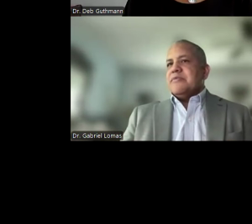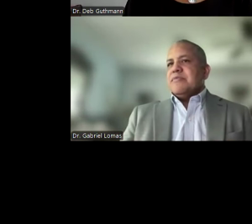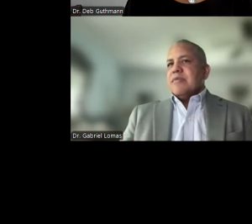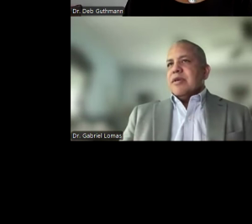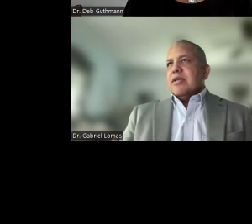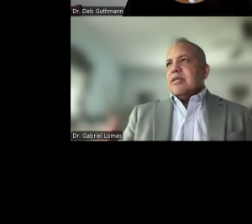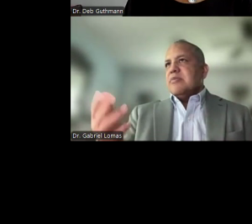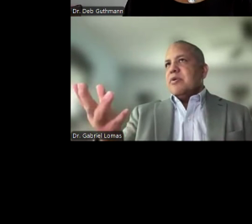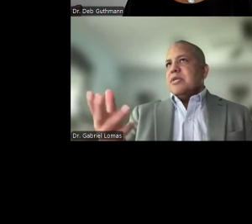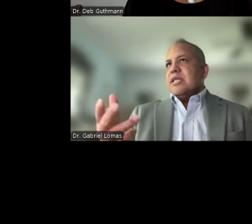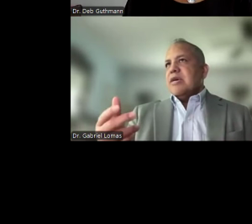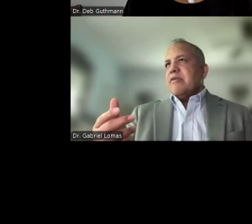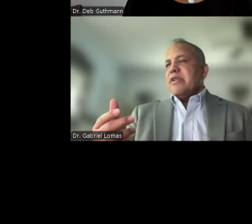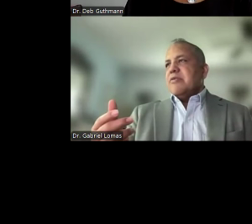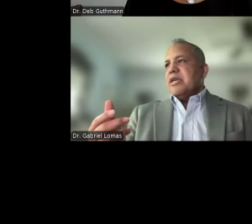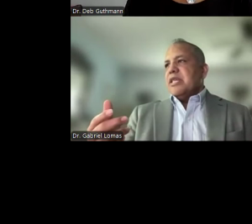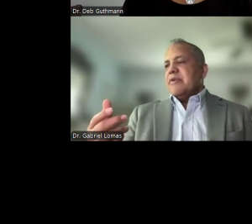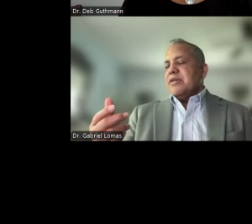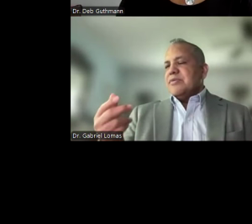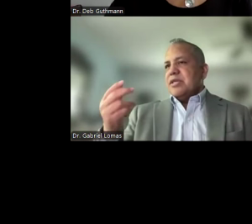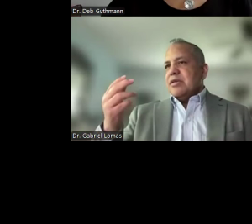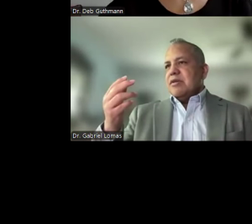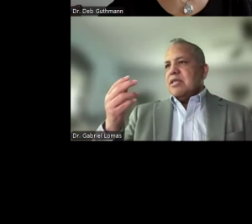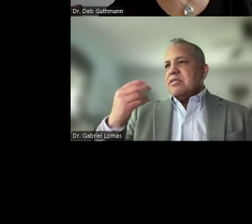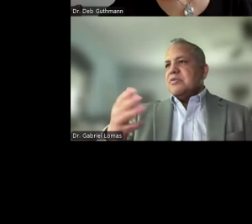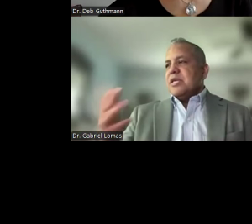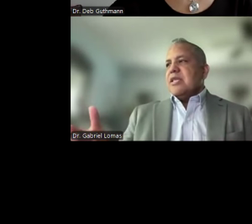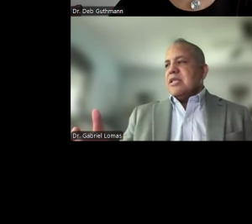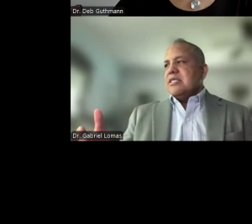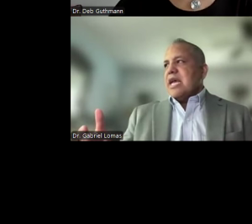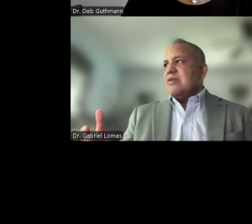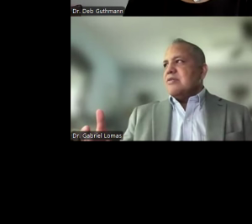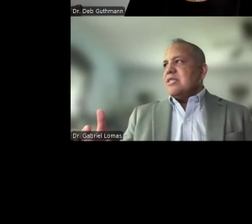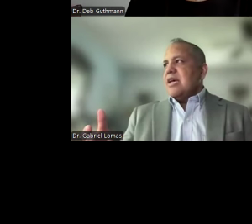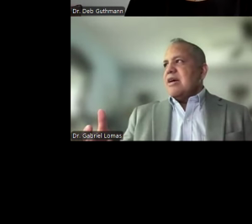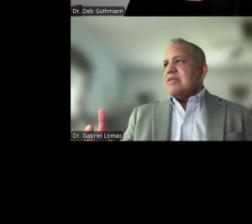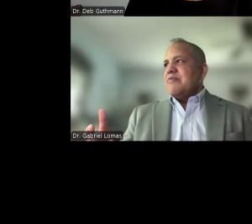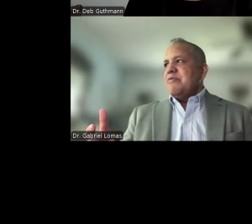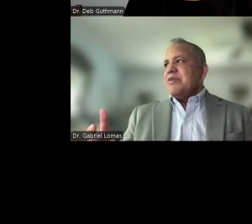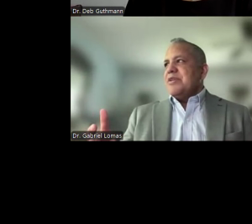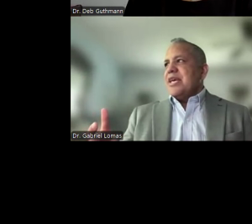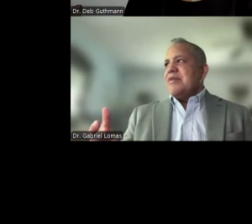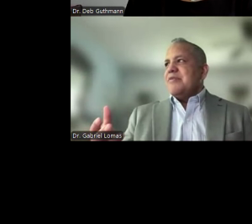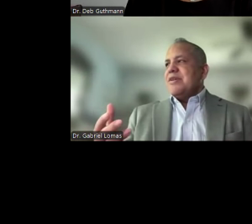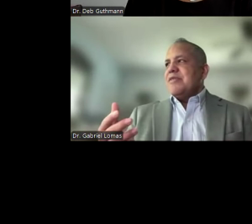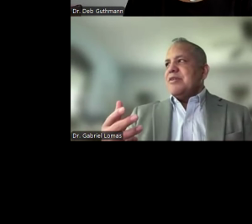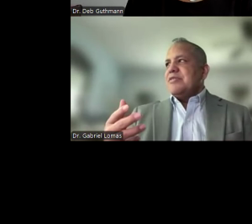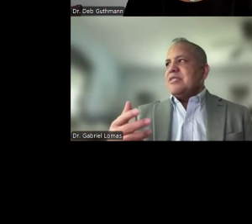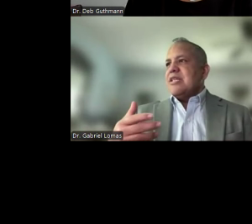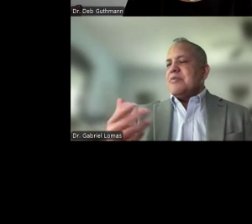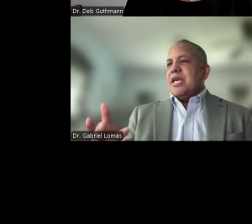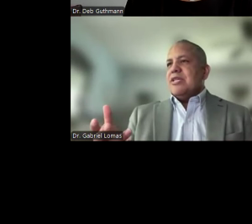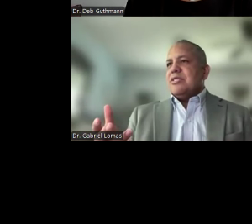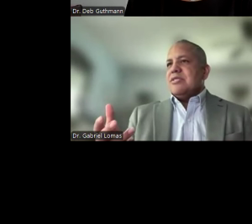quick. And it's important to think about video relay because this is really the standard today, how deaf people communicate when they're